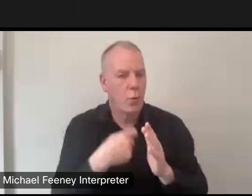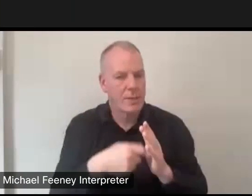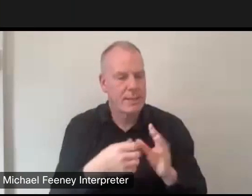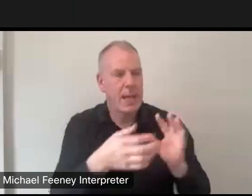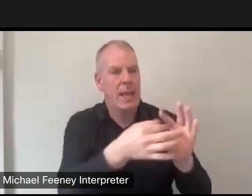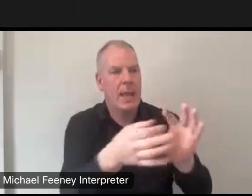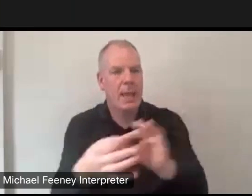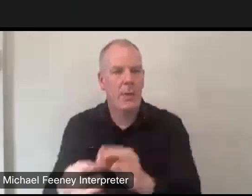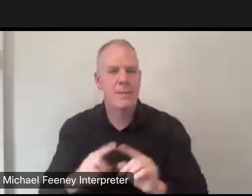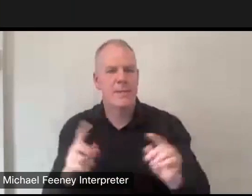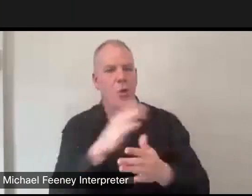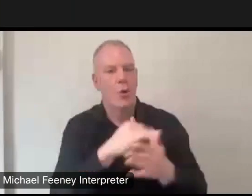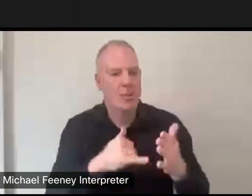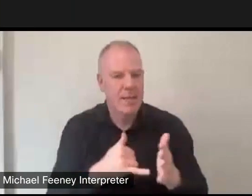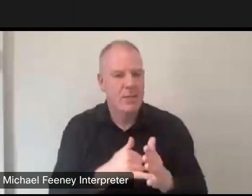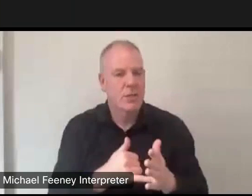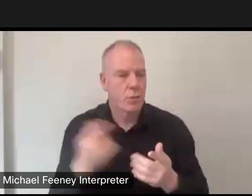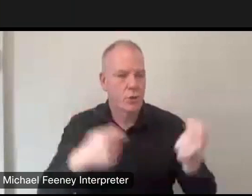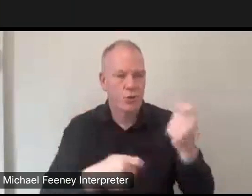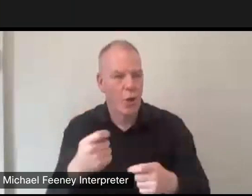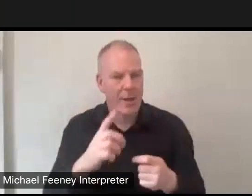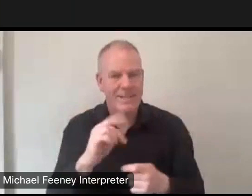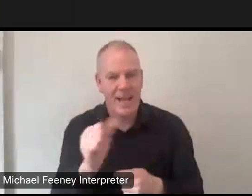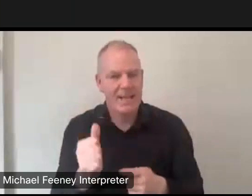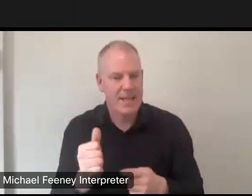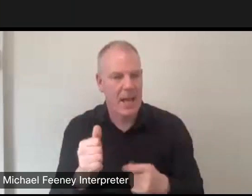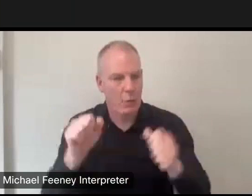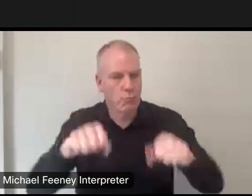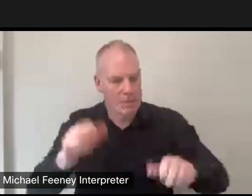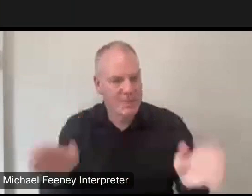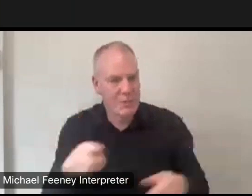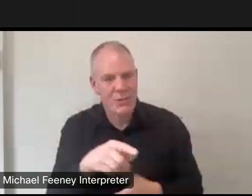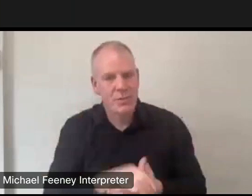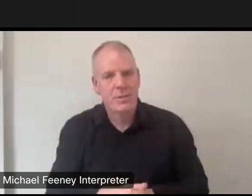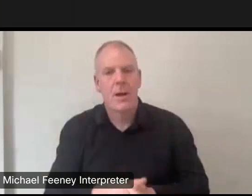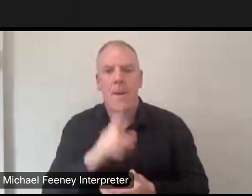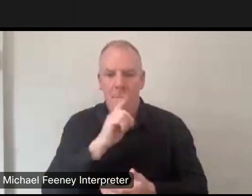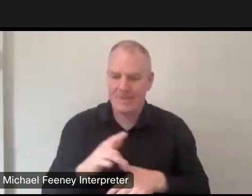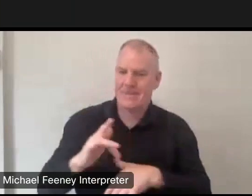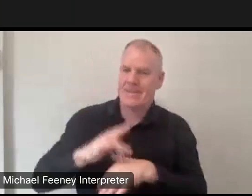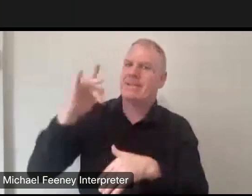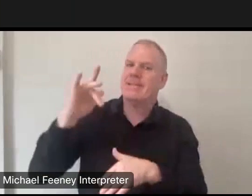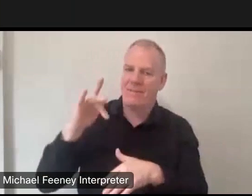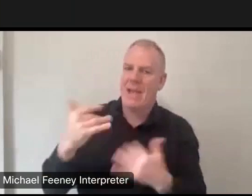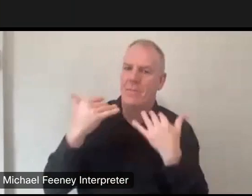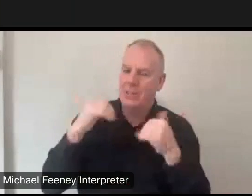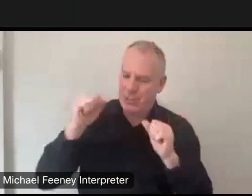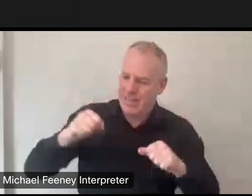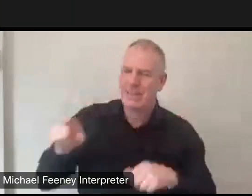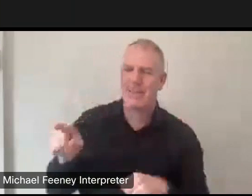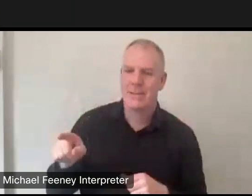different organizations. We have data sharing agreements and that, but it is sensitive data, so